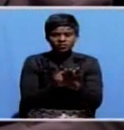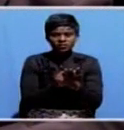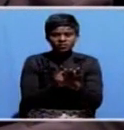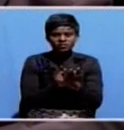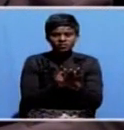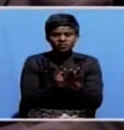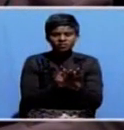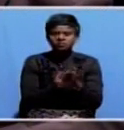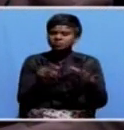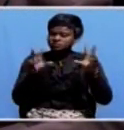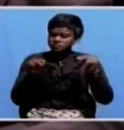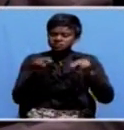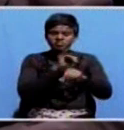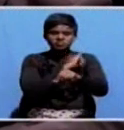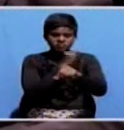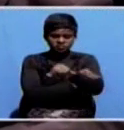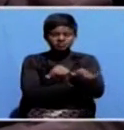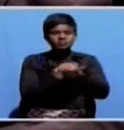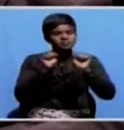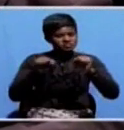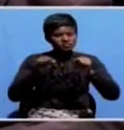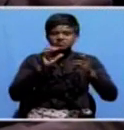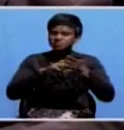your immunity should be restored.